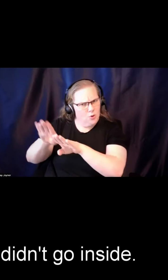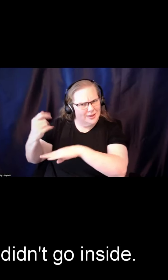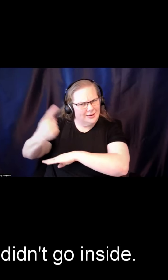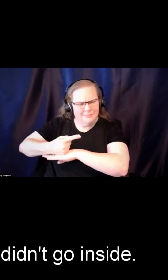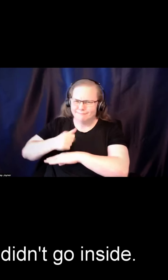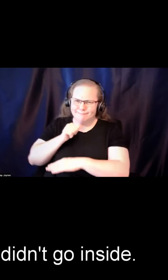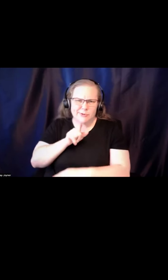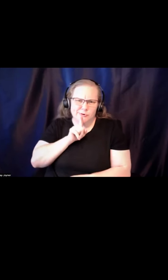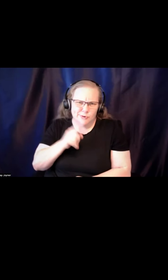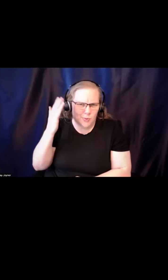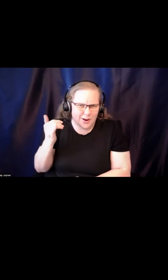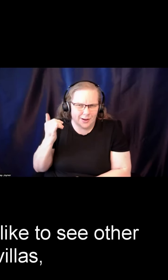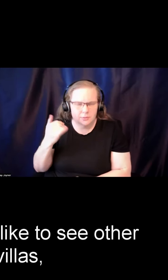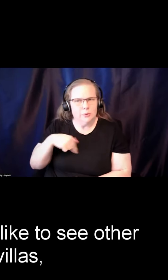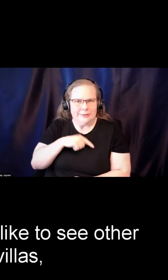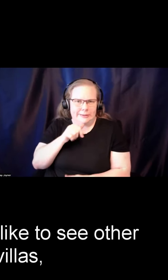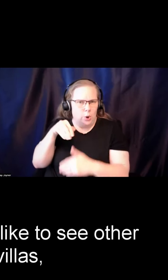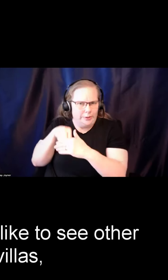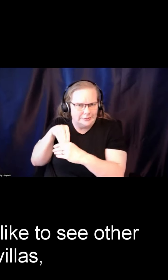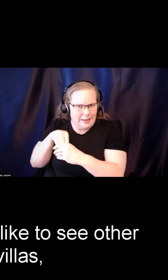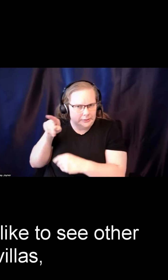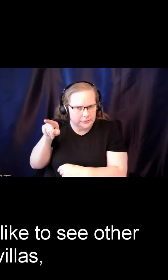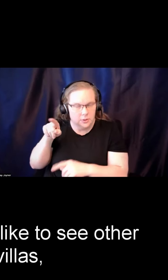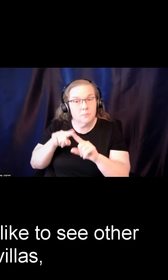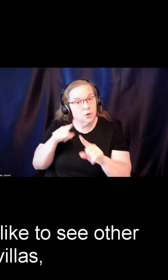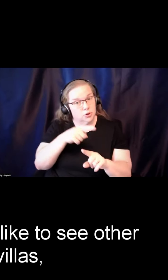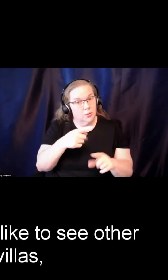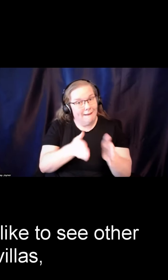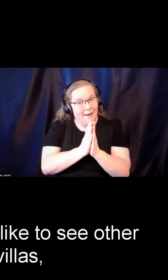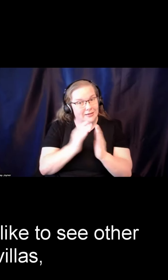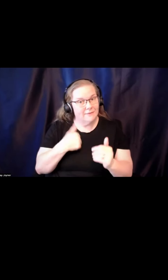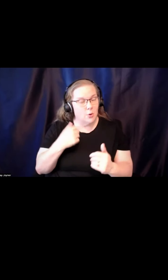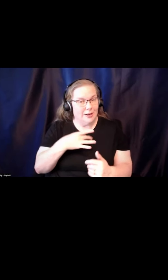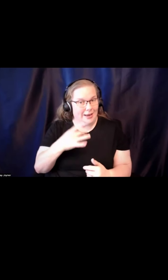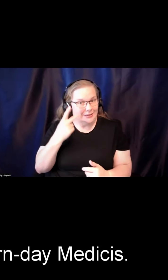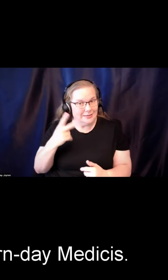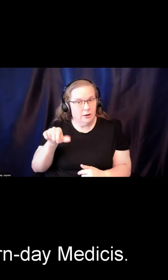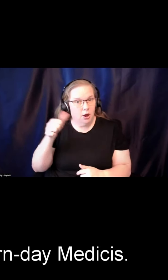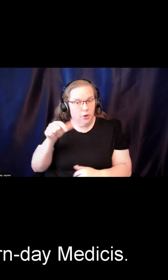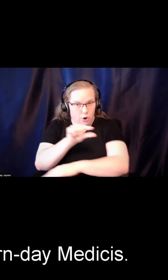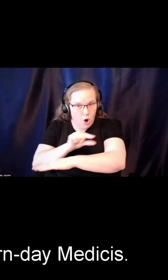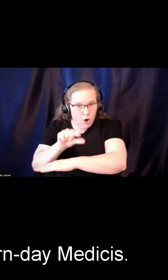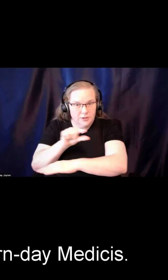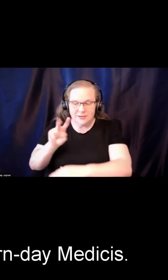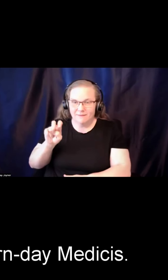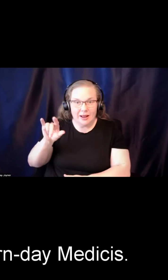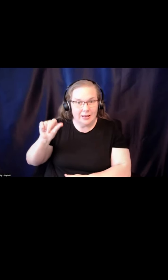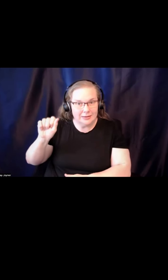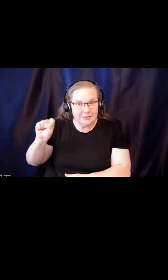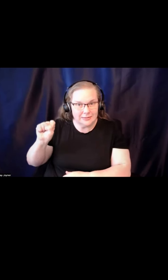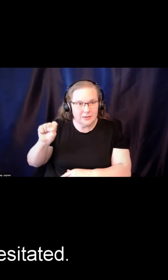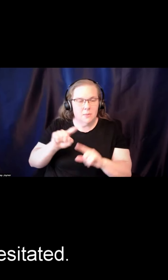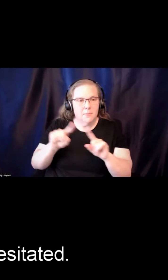why we didn't go inside. You asked if I would like to see other gardens, villas, the homes of modern-day